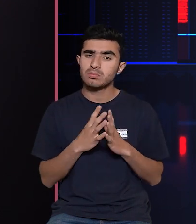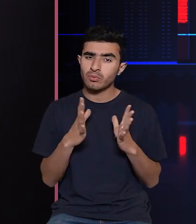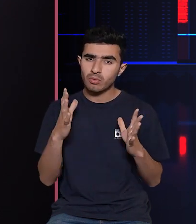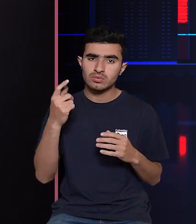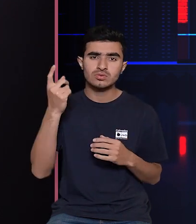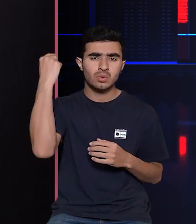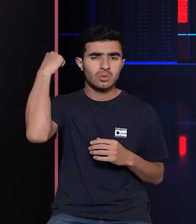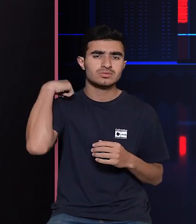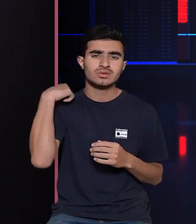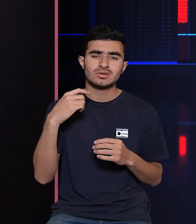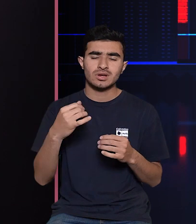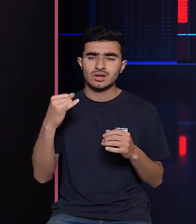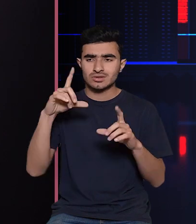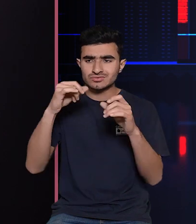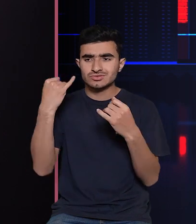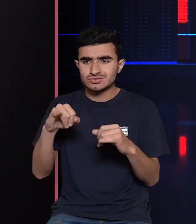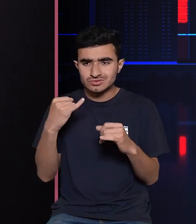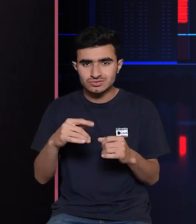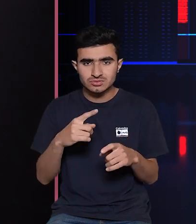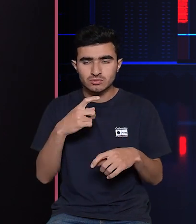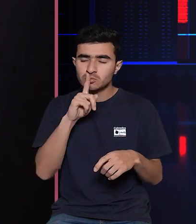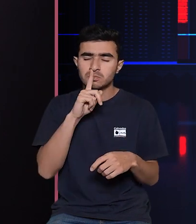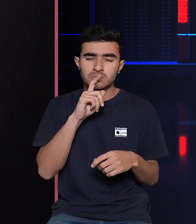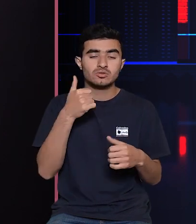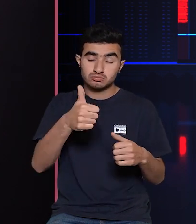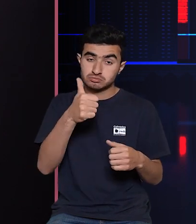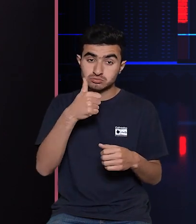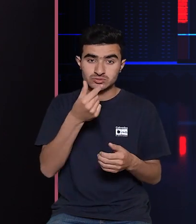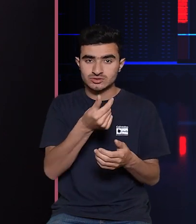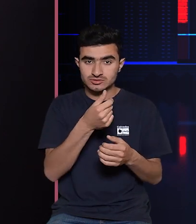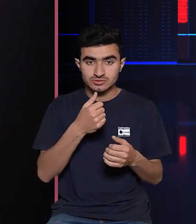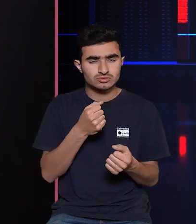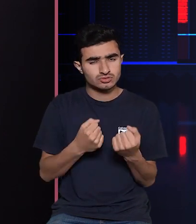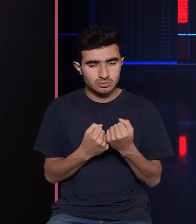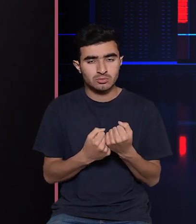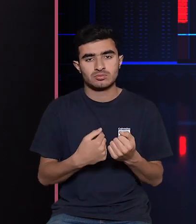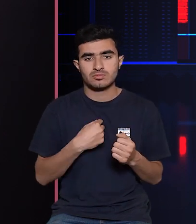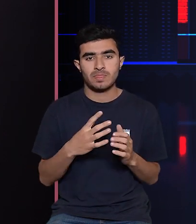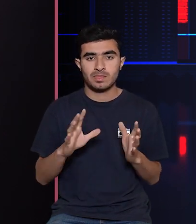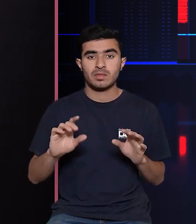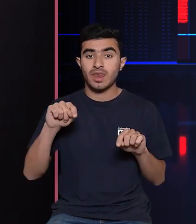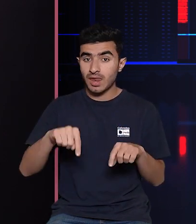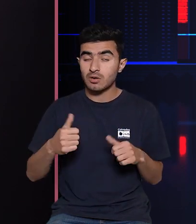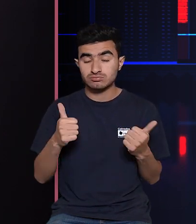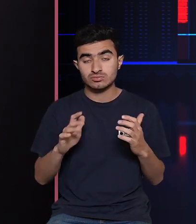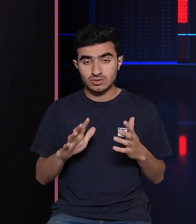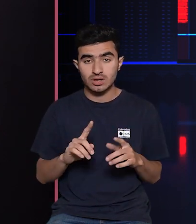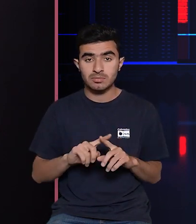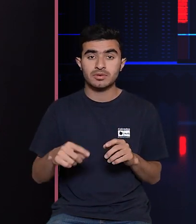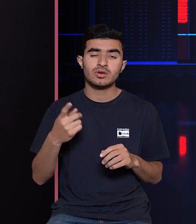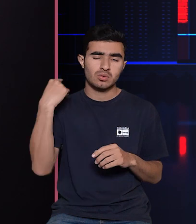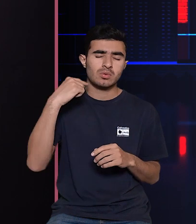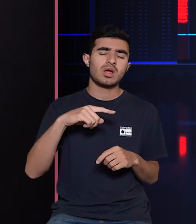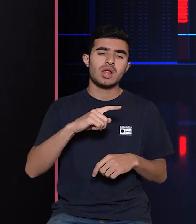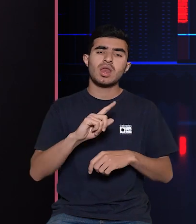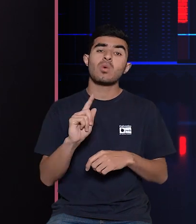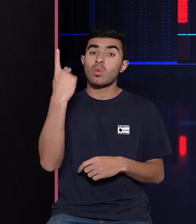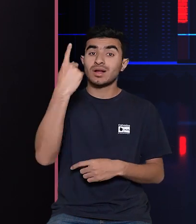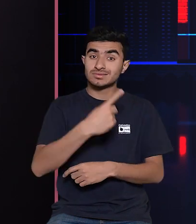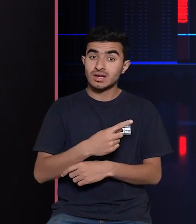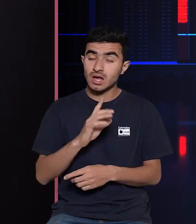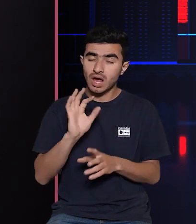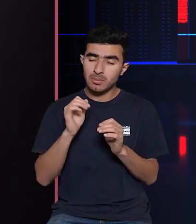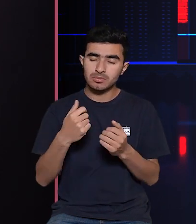mother giving me constant support even when my photography wasn't even good, and now when it's really